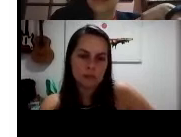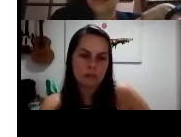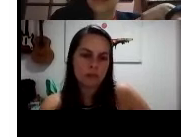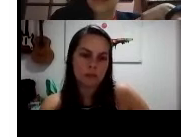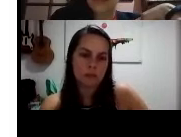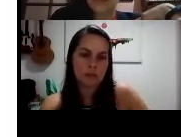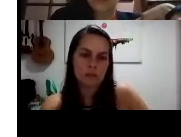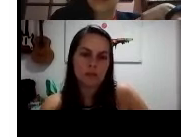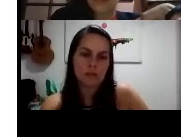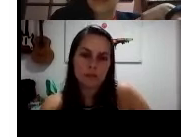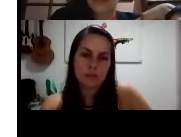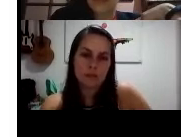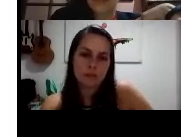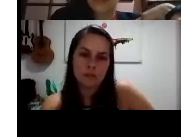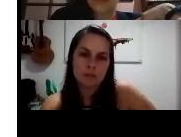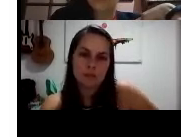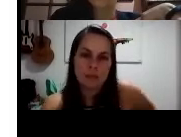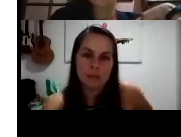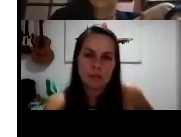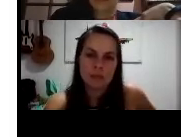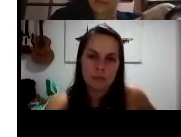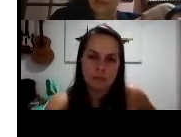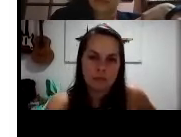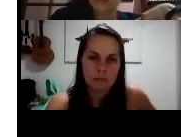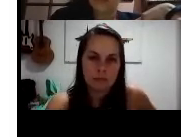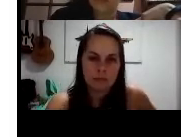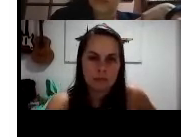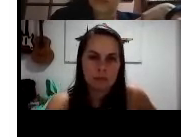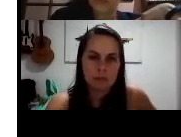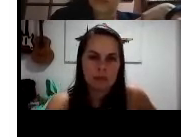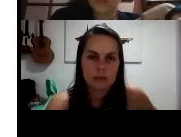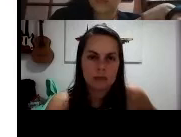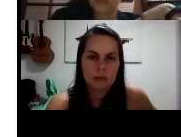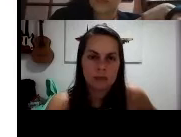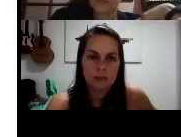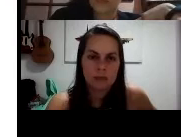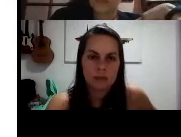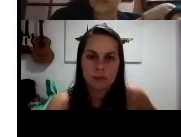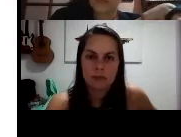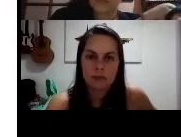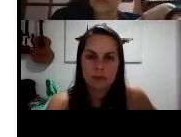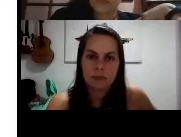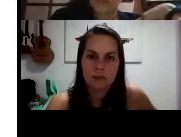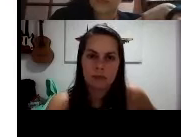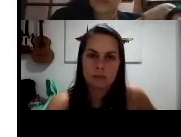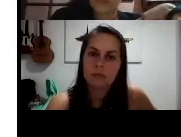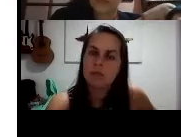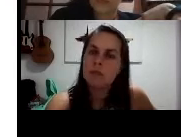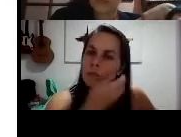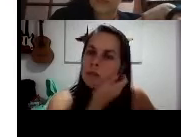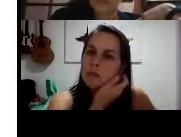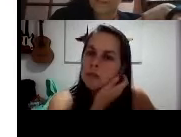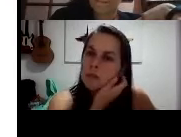one, because it was practical. The people that were for majority said, well, you know, you make a